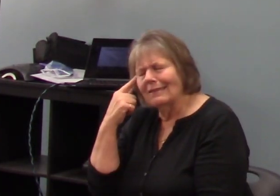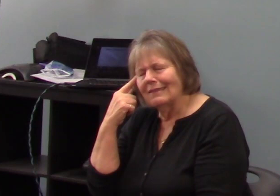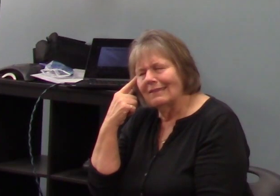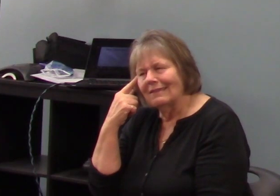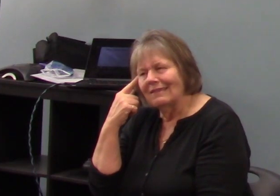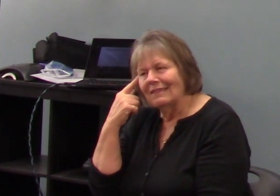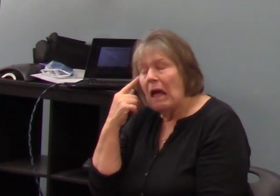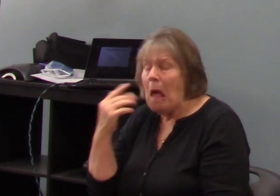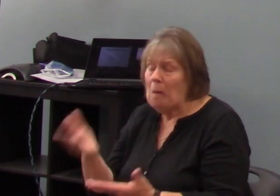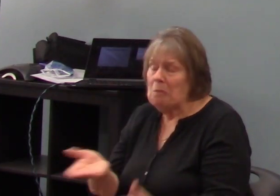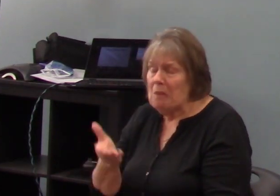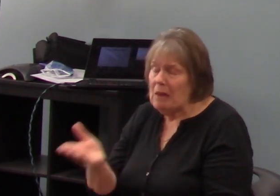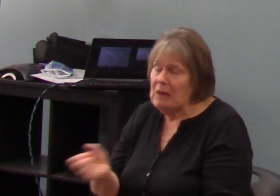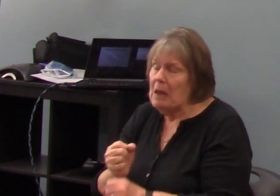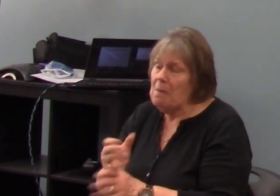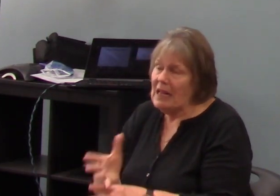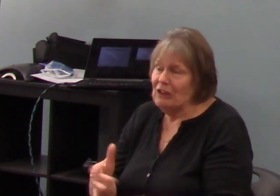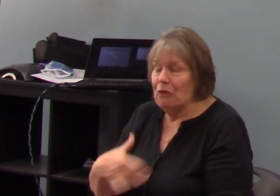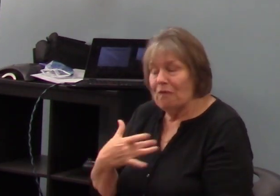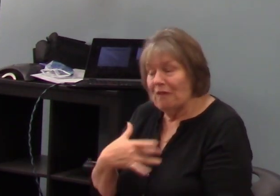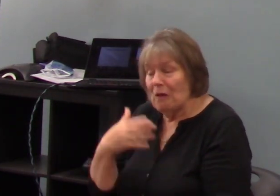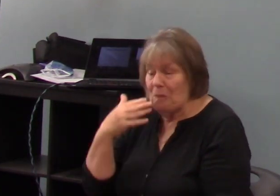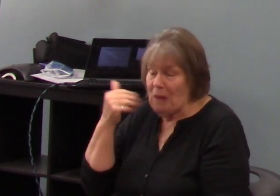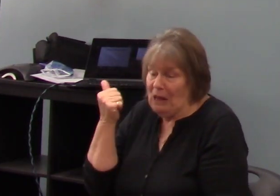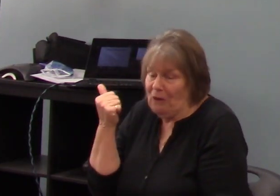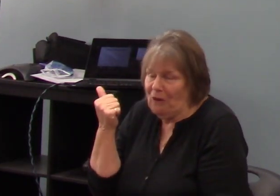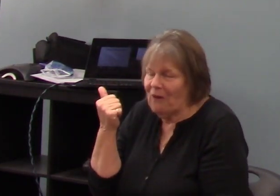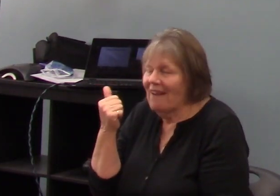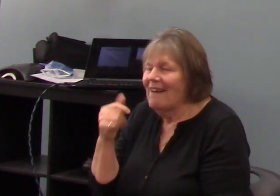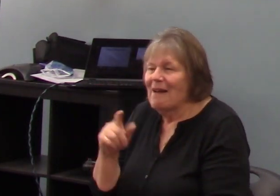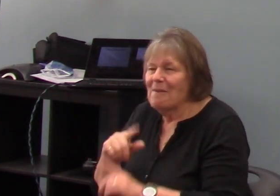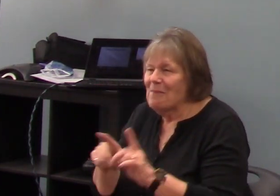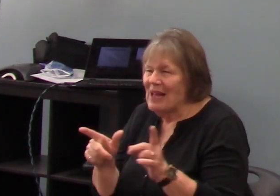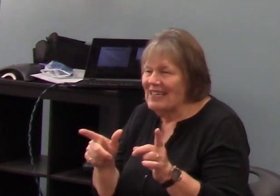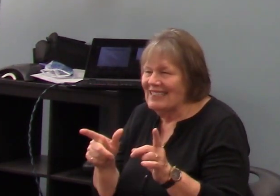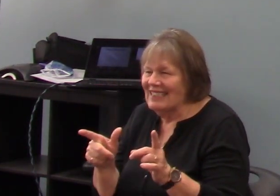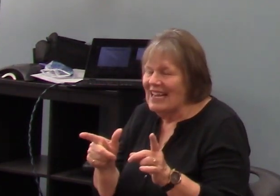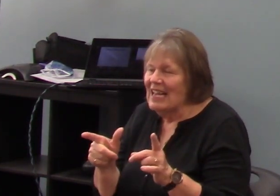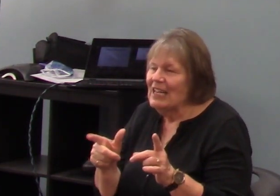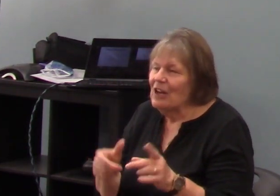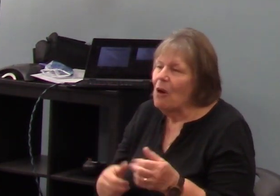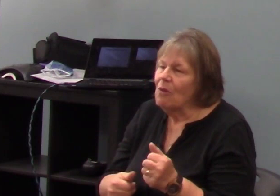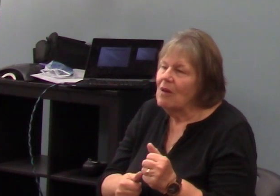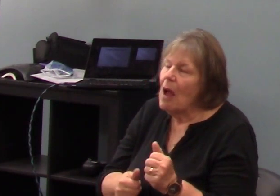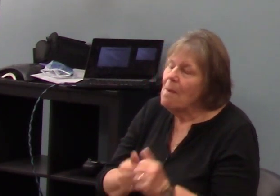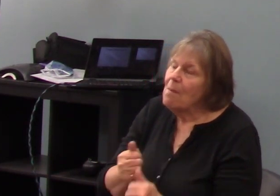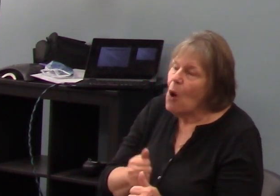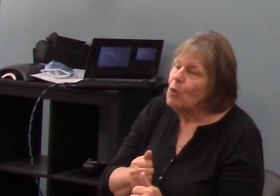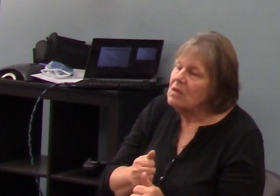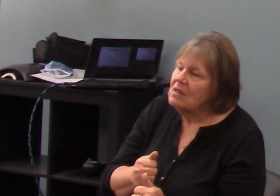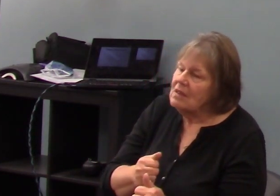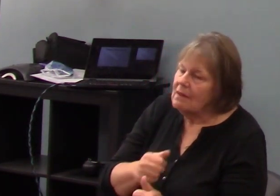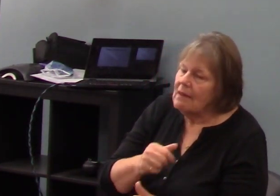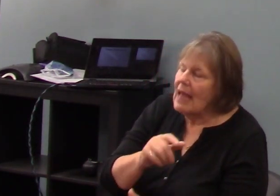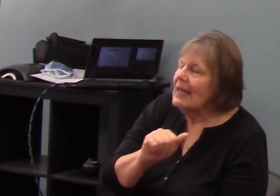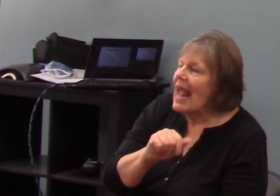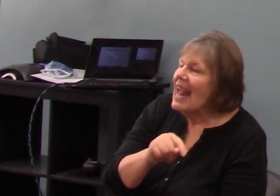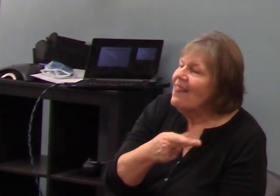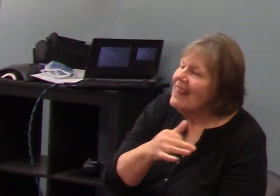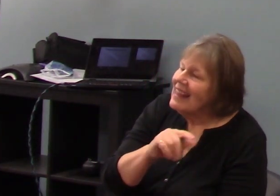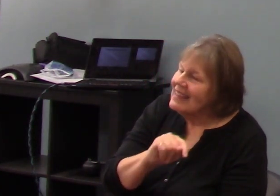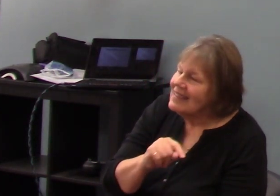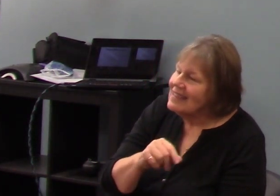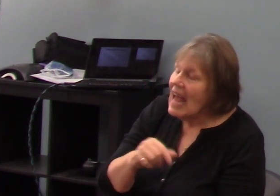Which is essentially what most materialists and atheists would accuse us of doing. in the first place, which I find very